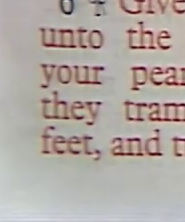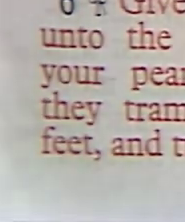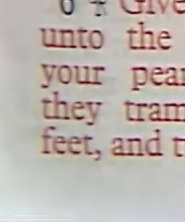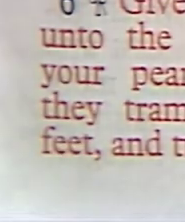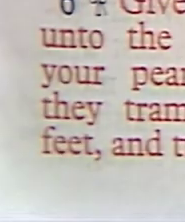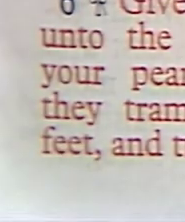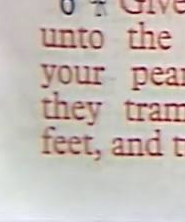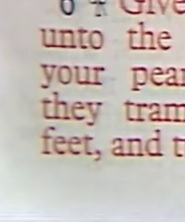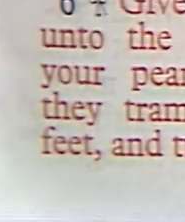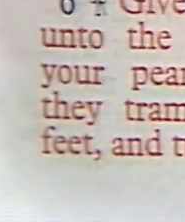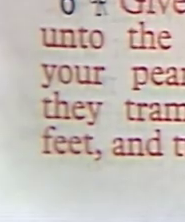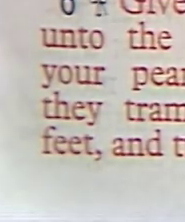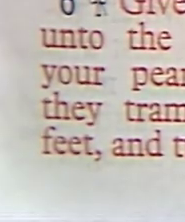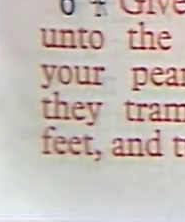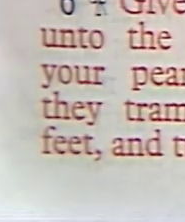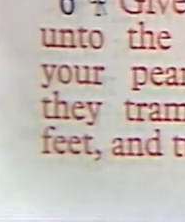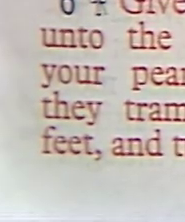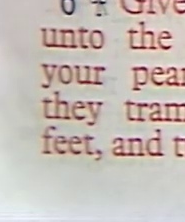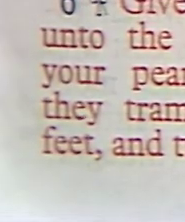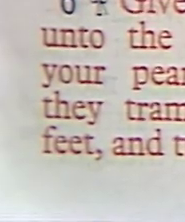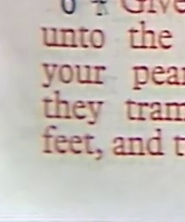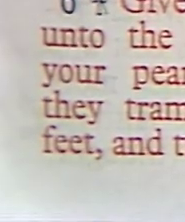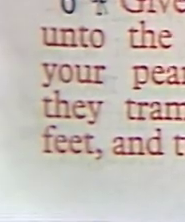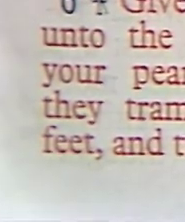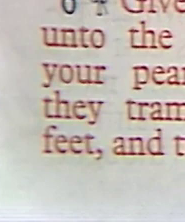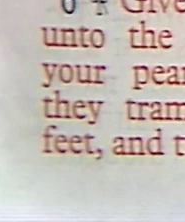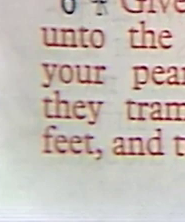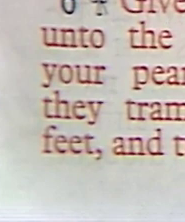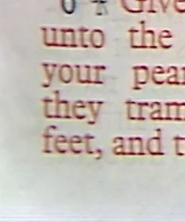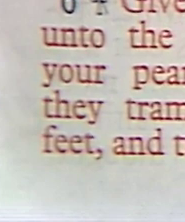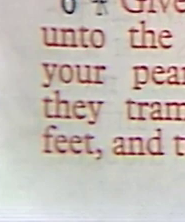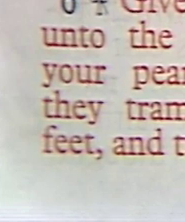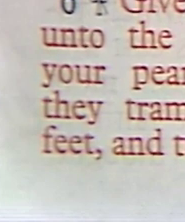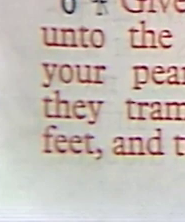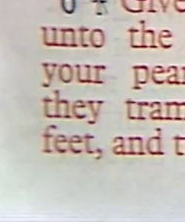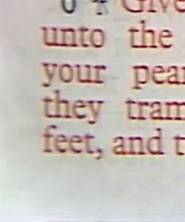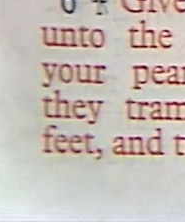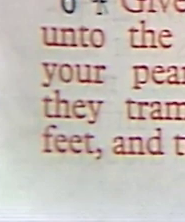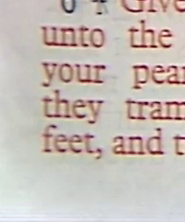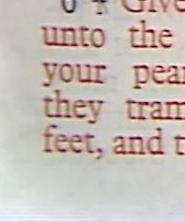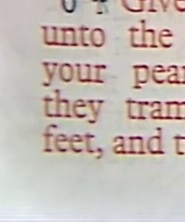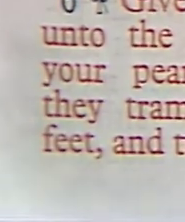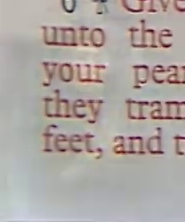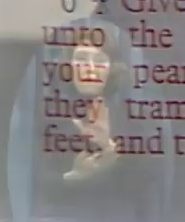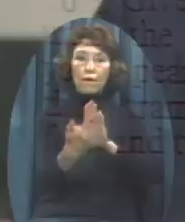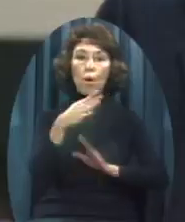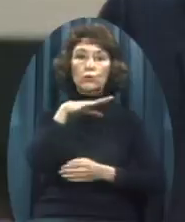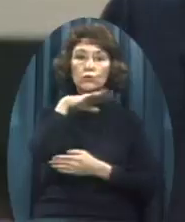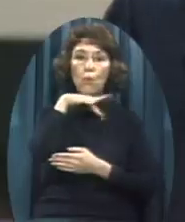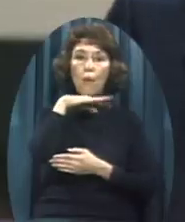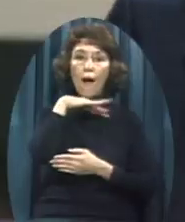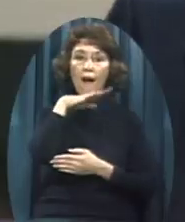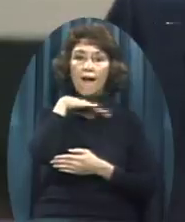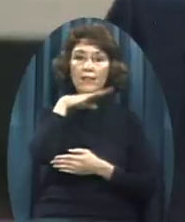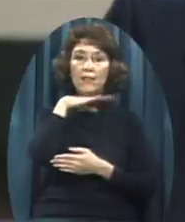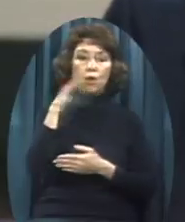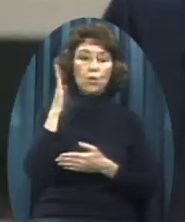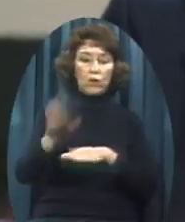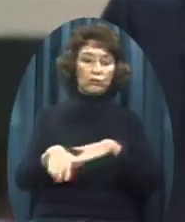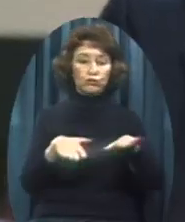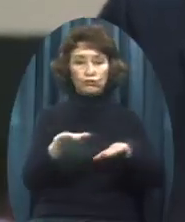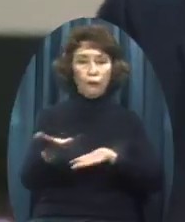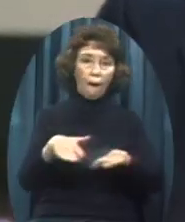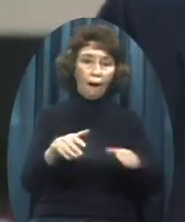is holy unto the dogs, neither cast ye your pearls before swine, lest they trample them under their